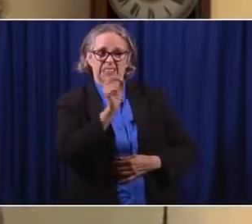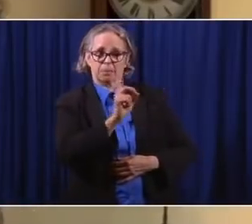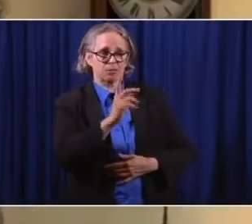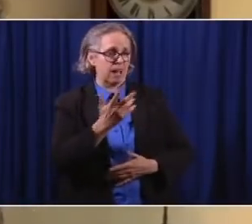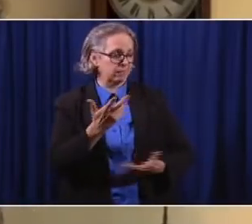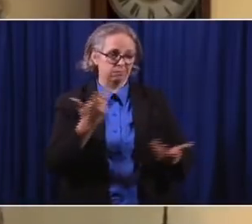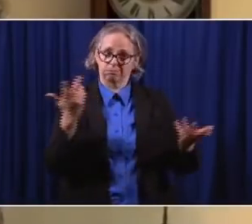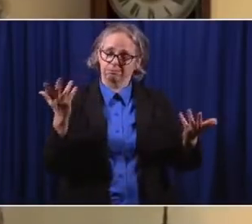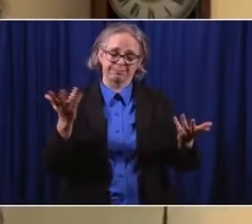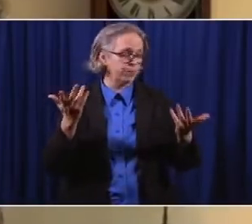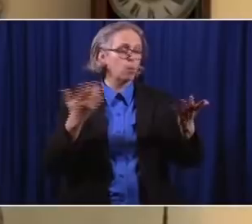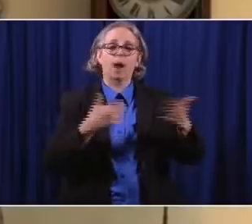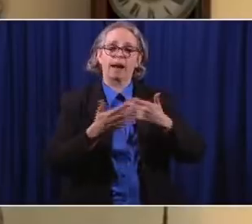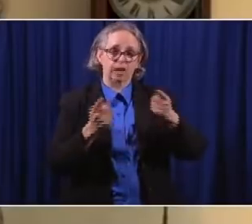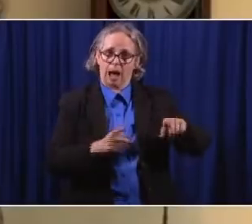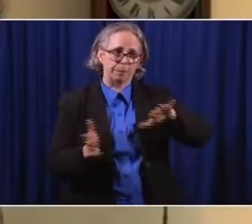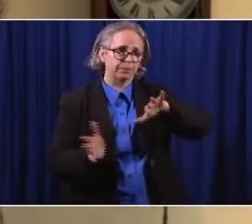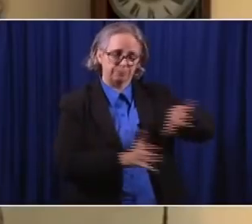it's water